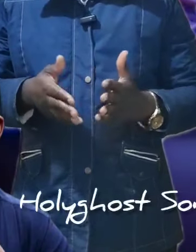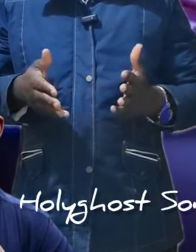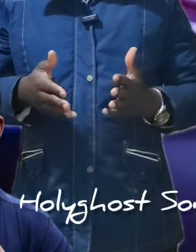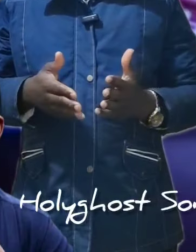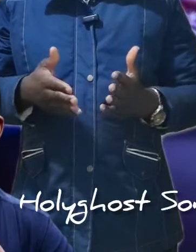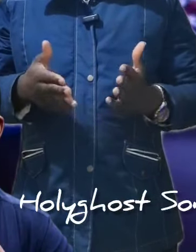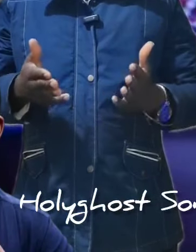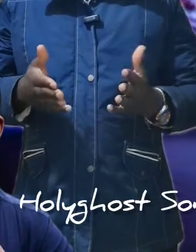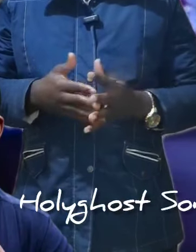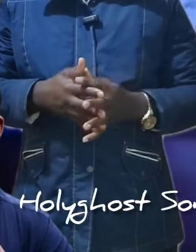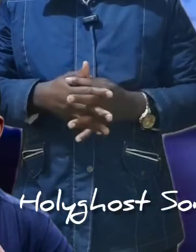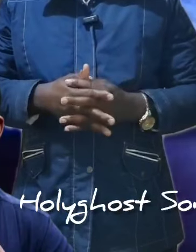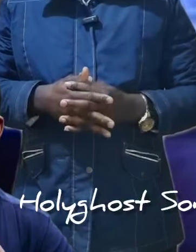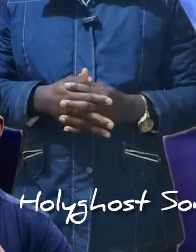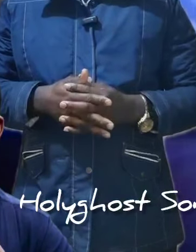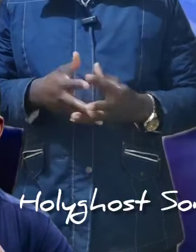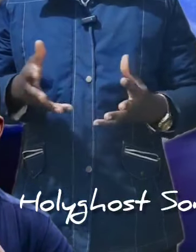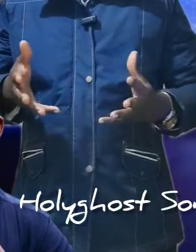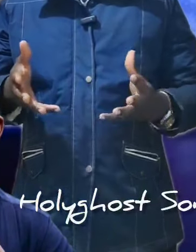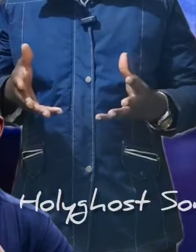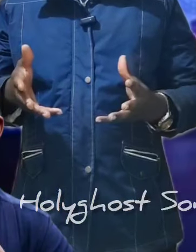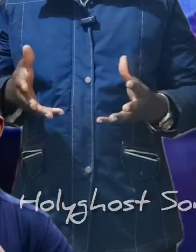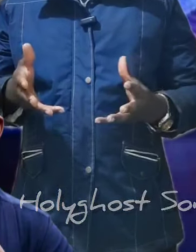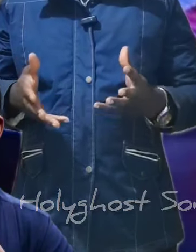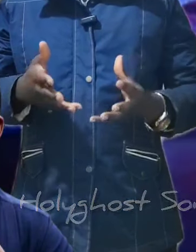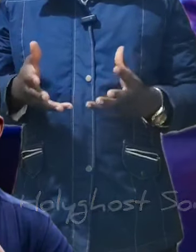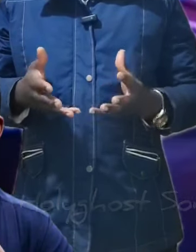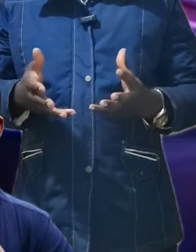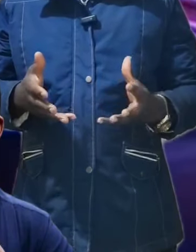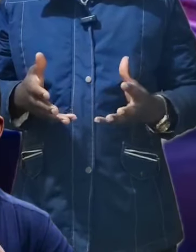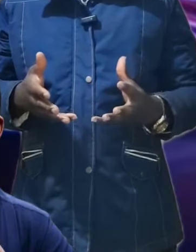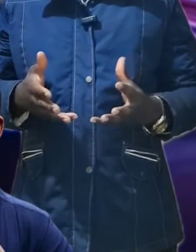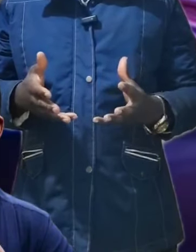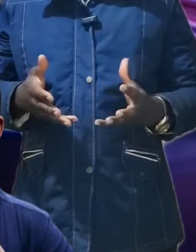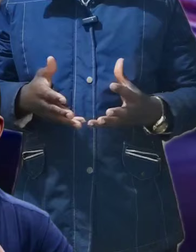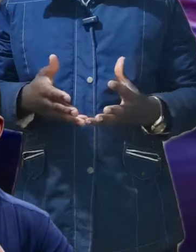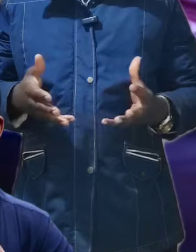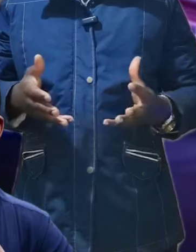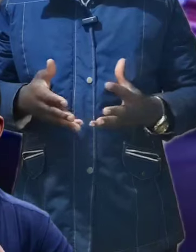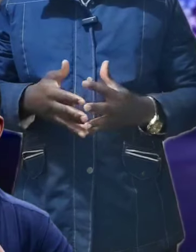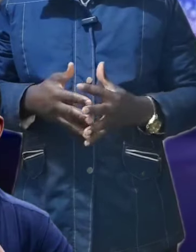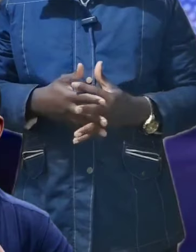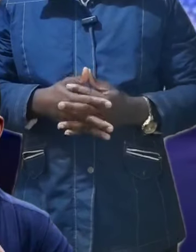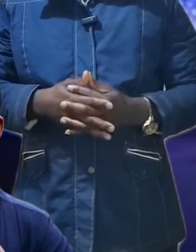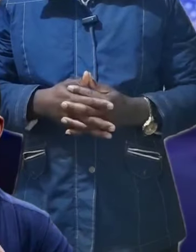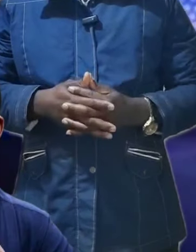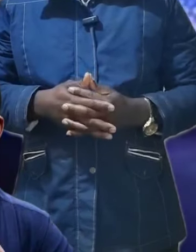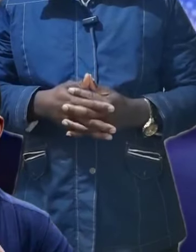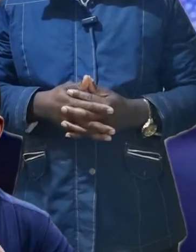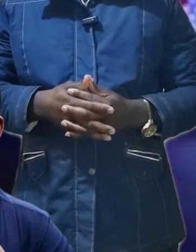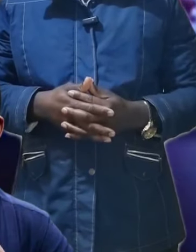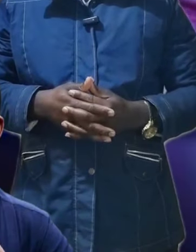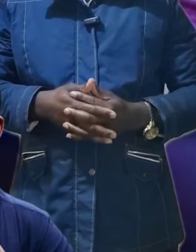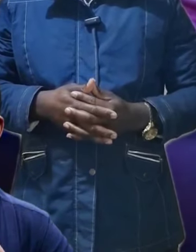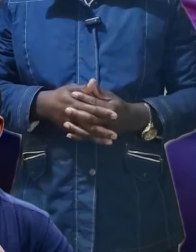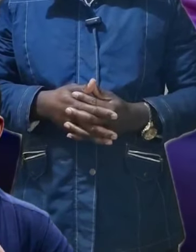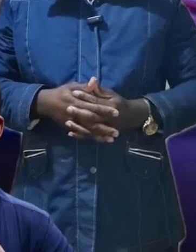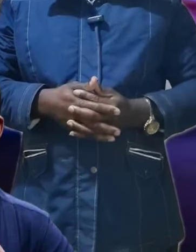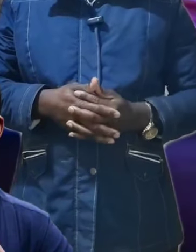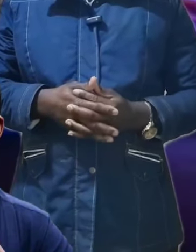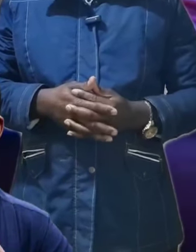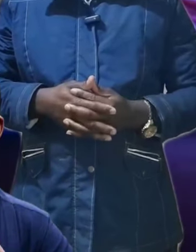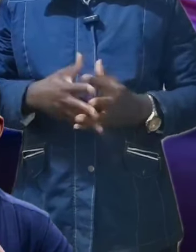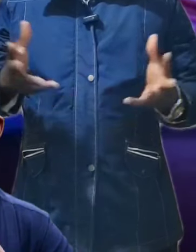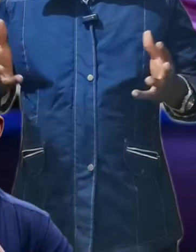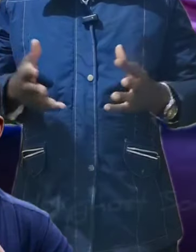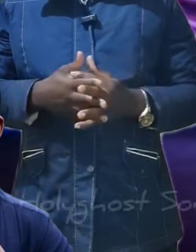Guys, during the last protest, you understand, that just ended, the end bad governance